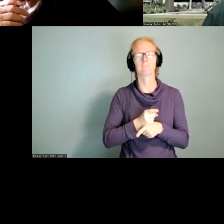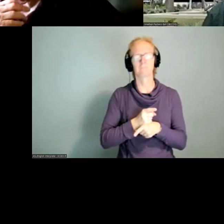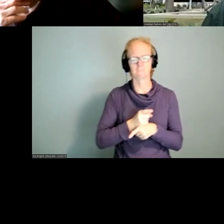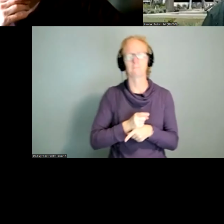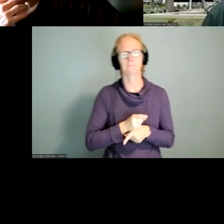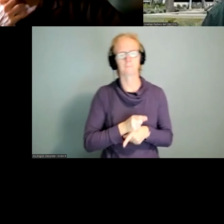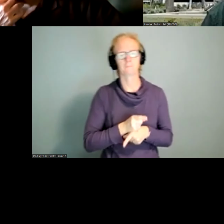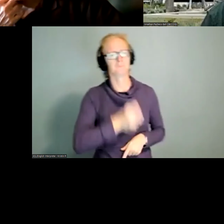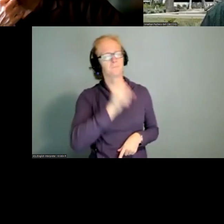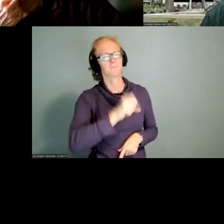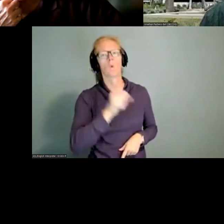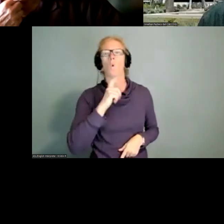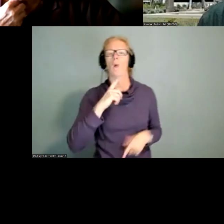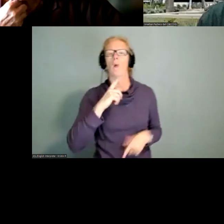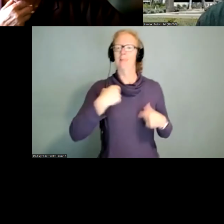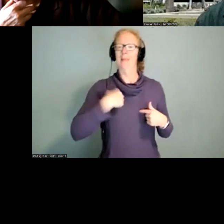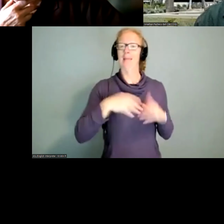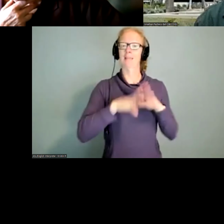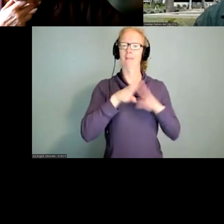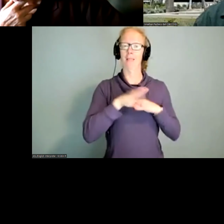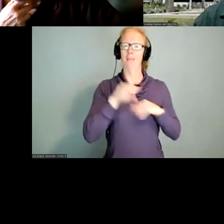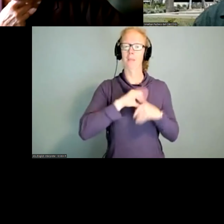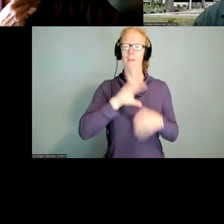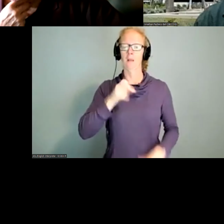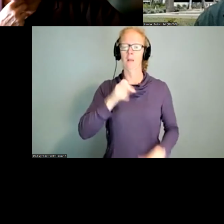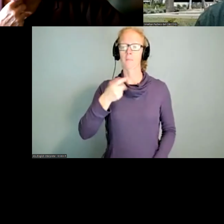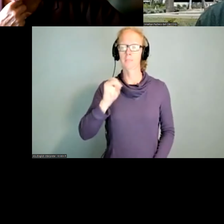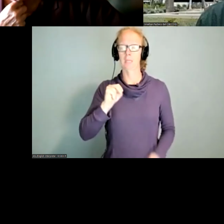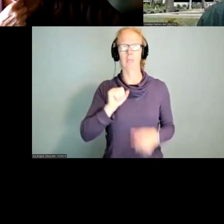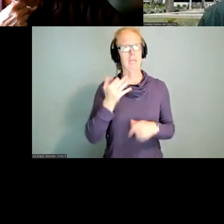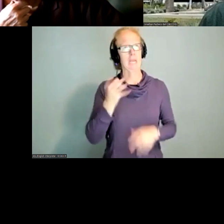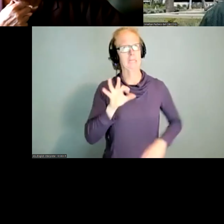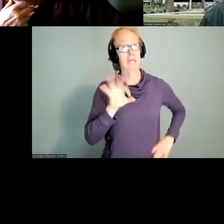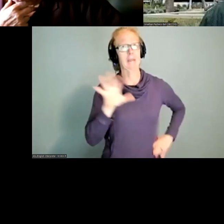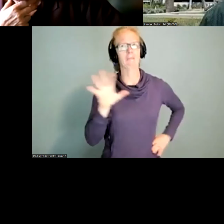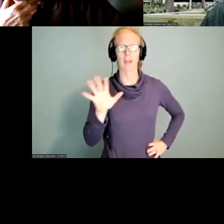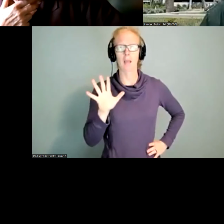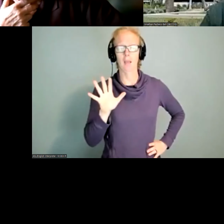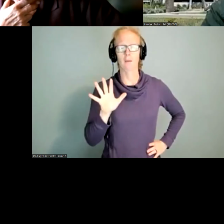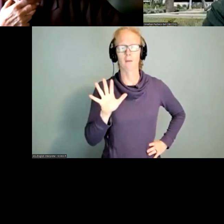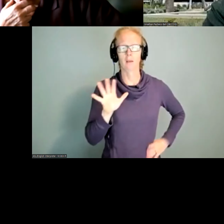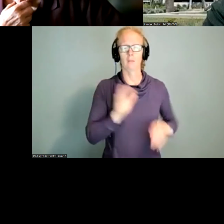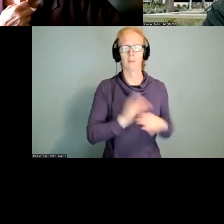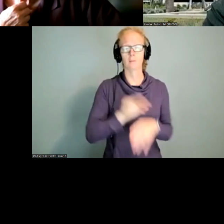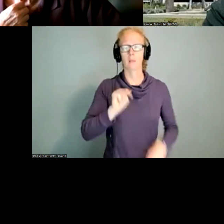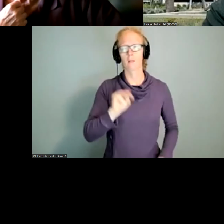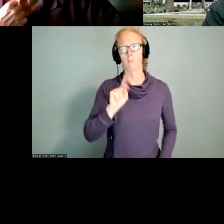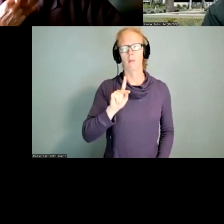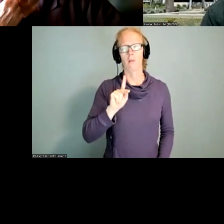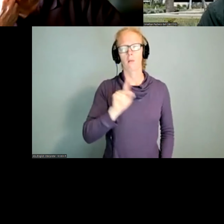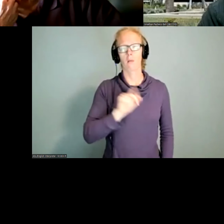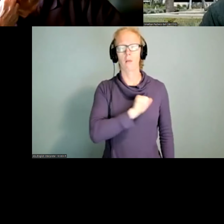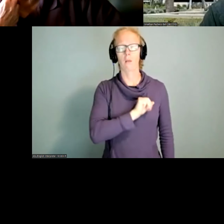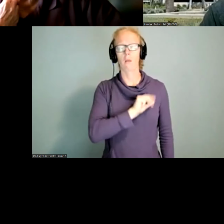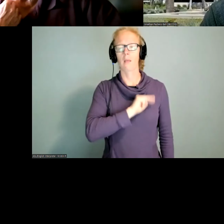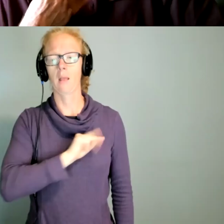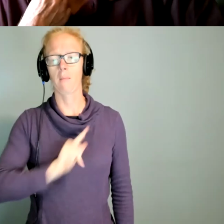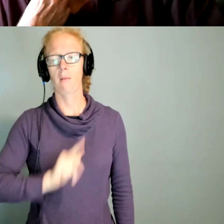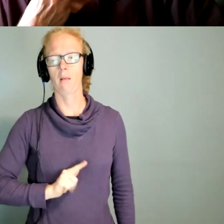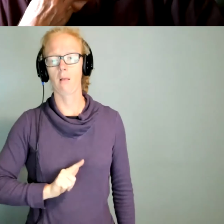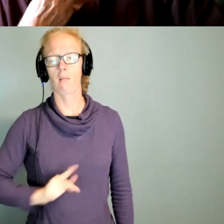Yeah, well, the prototype I developed in Compton in 1995 was in the Martin Luther King Transit Center, and it was